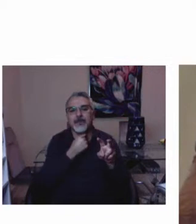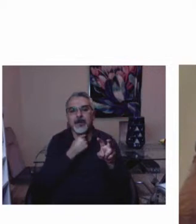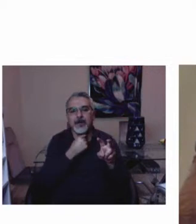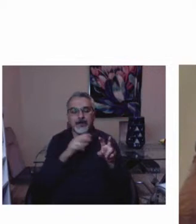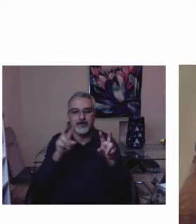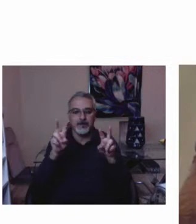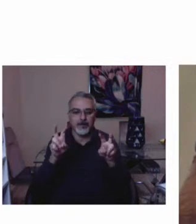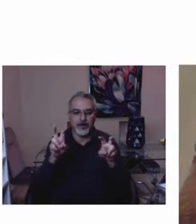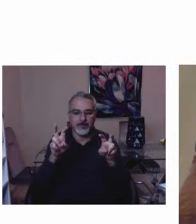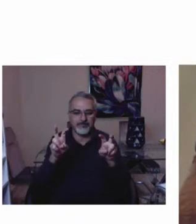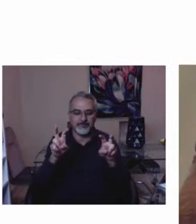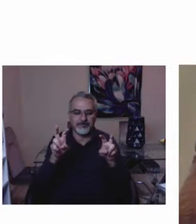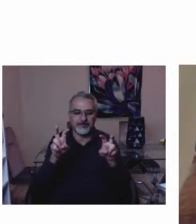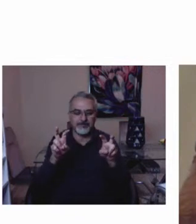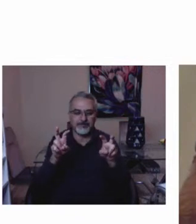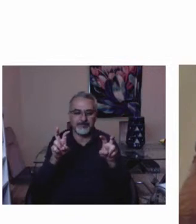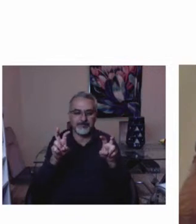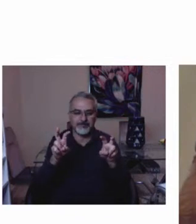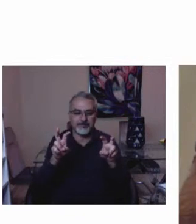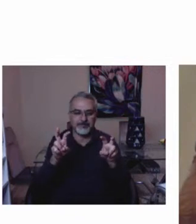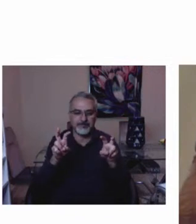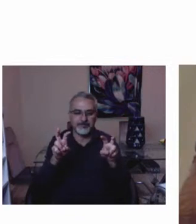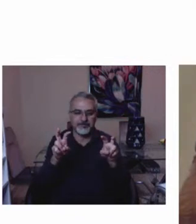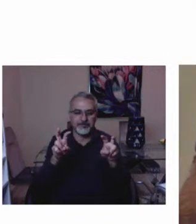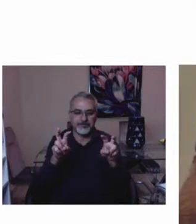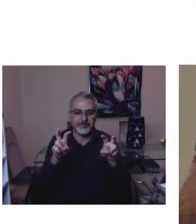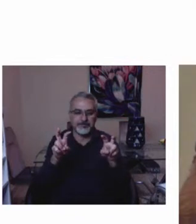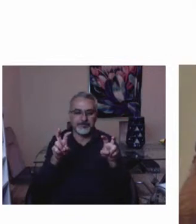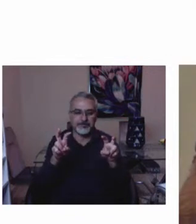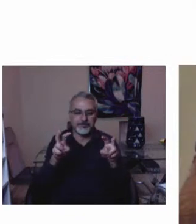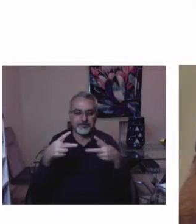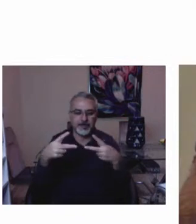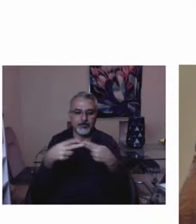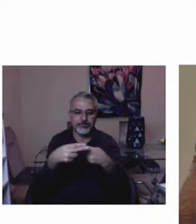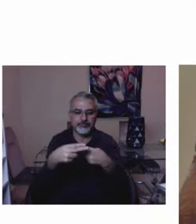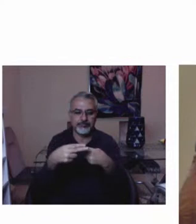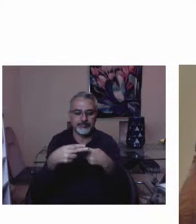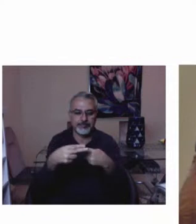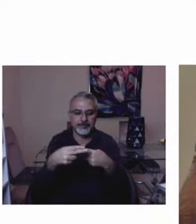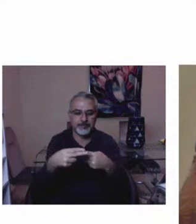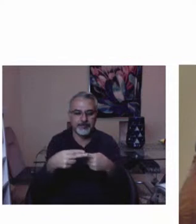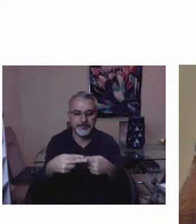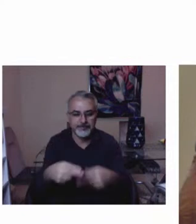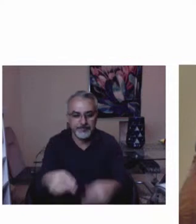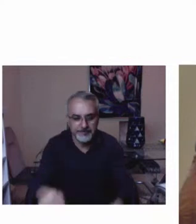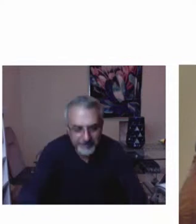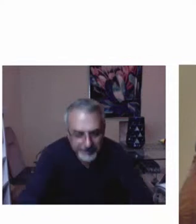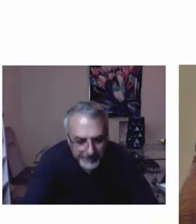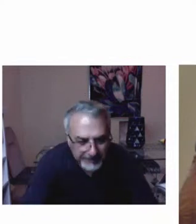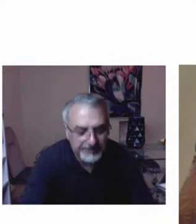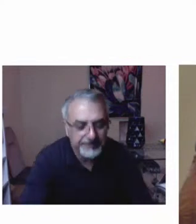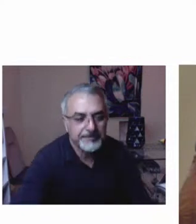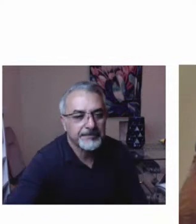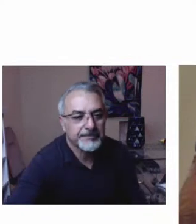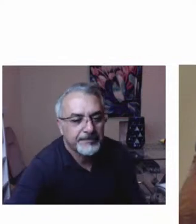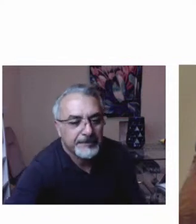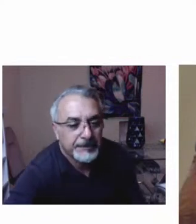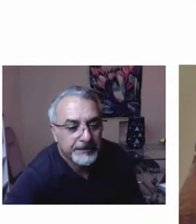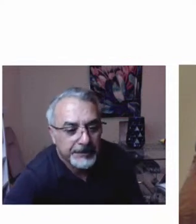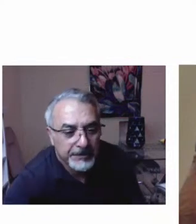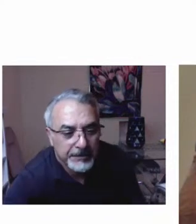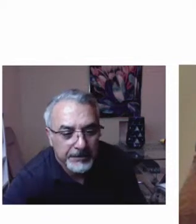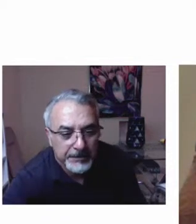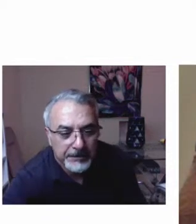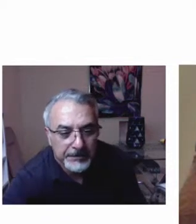diversified, flexible, and tailored to young people's priorities. 2 months ago, we met at the